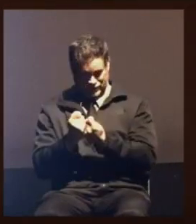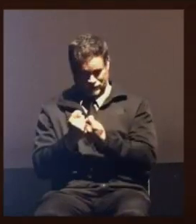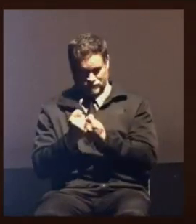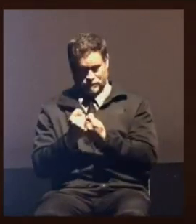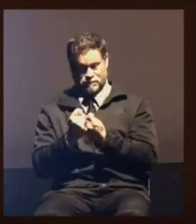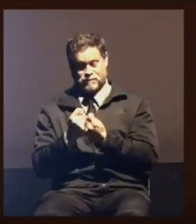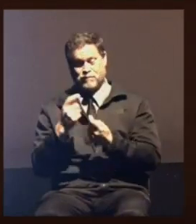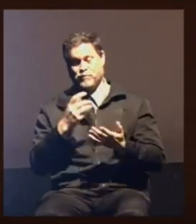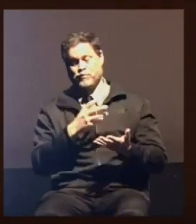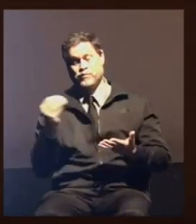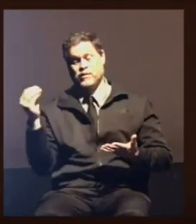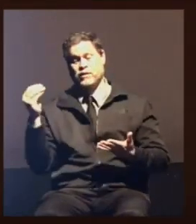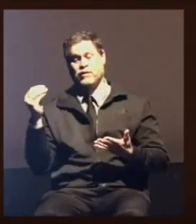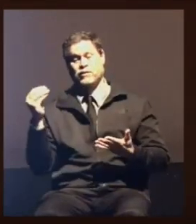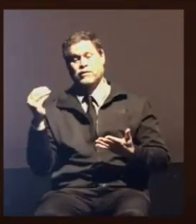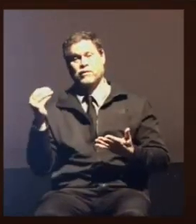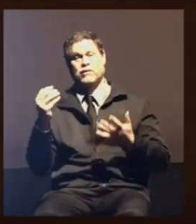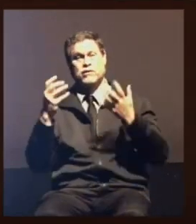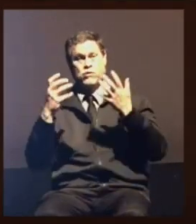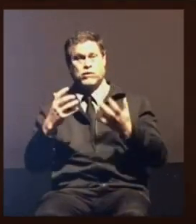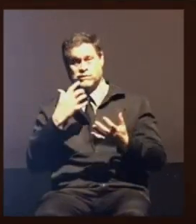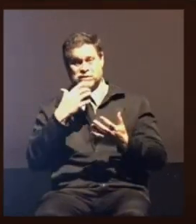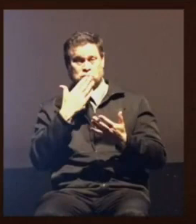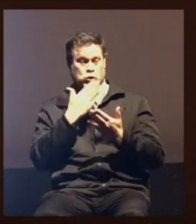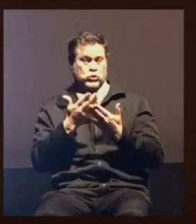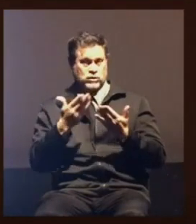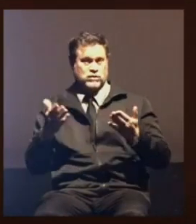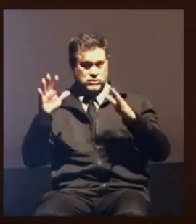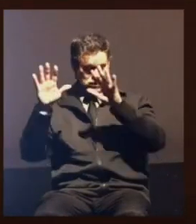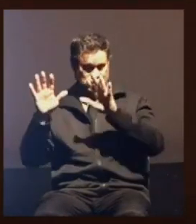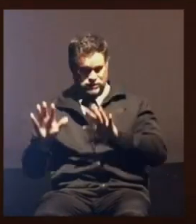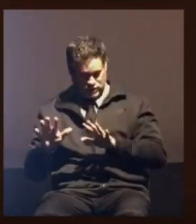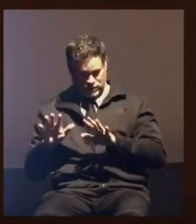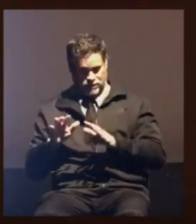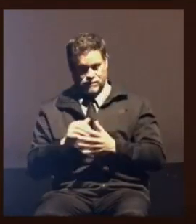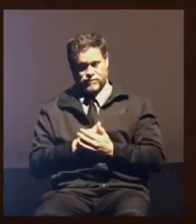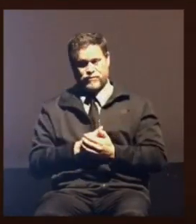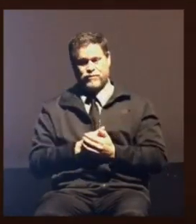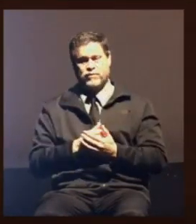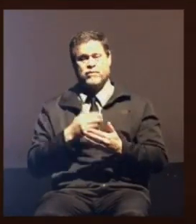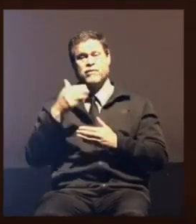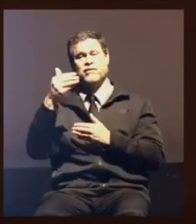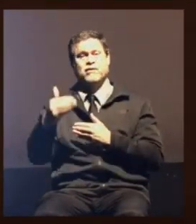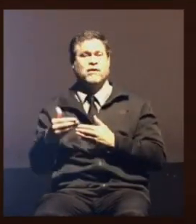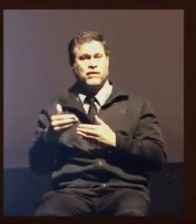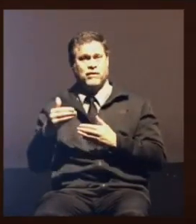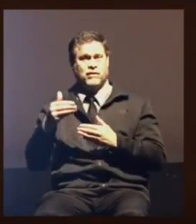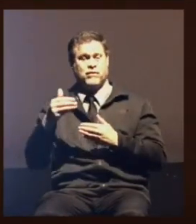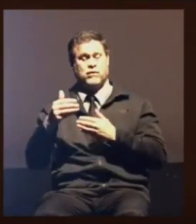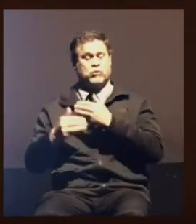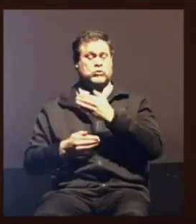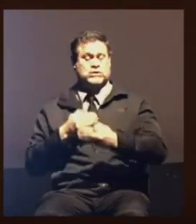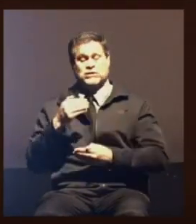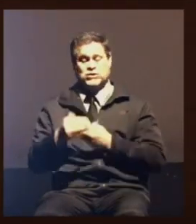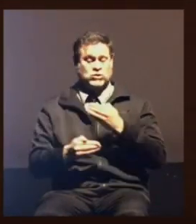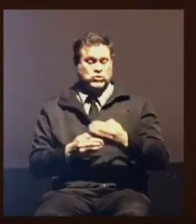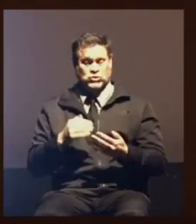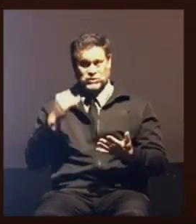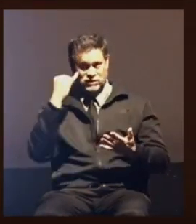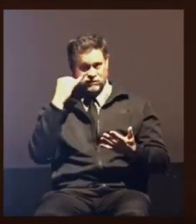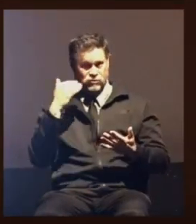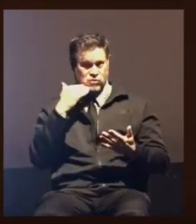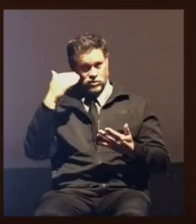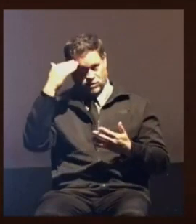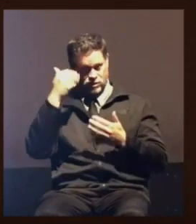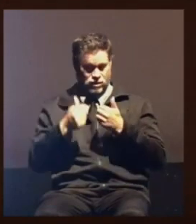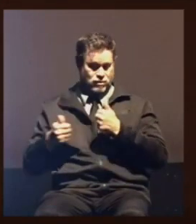and you know, they want him to say good things on Sunday. So then the procedure is, if you're the head